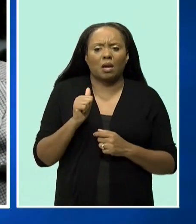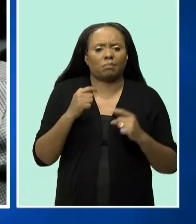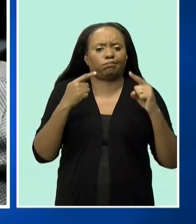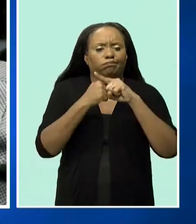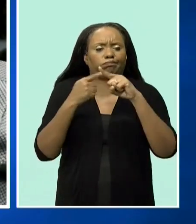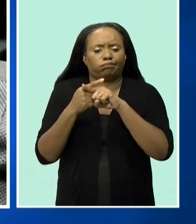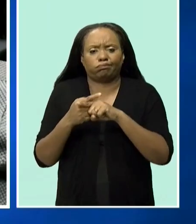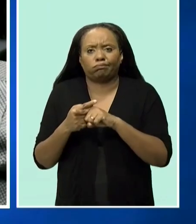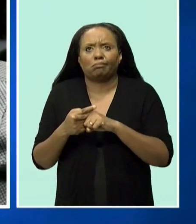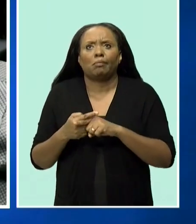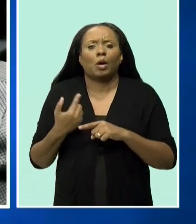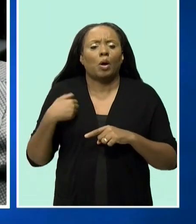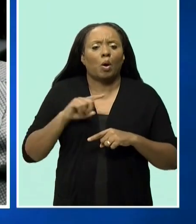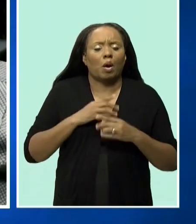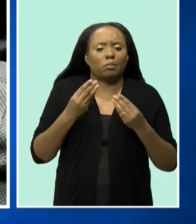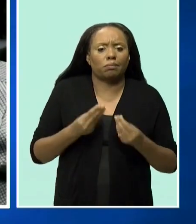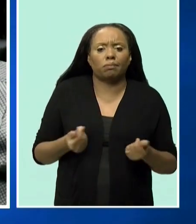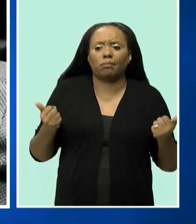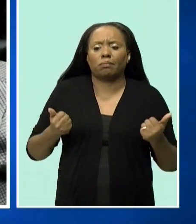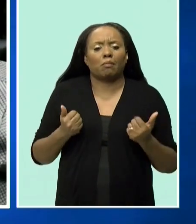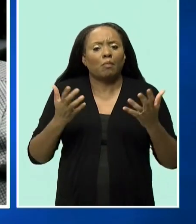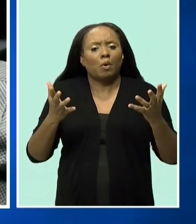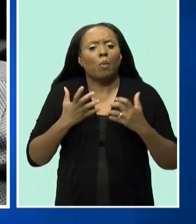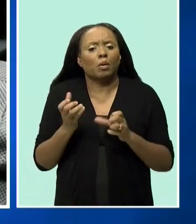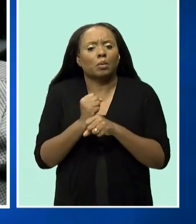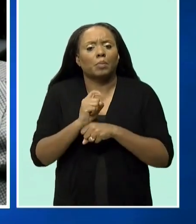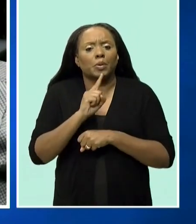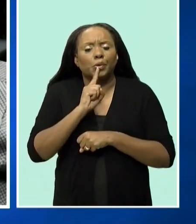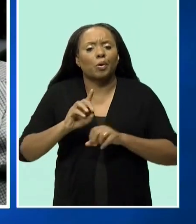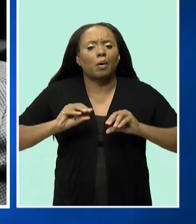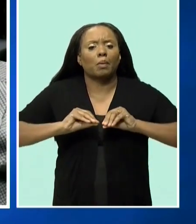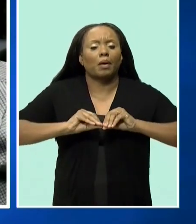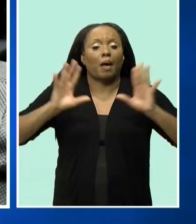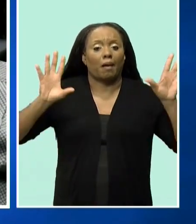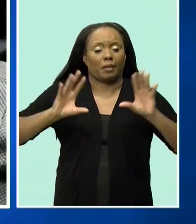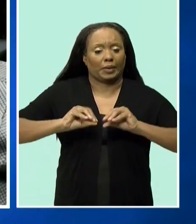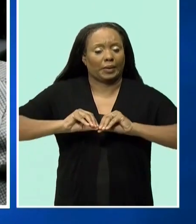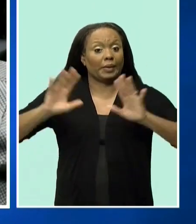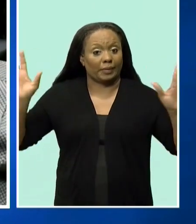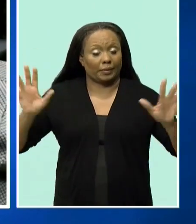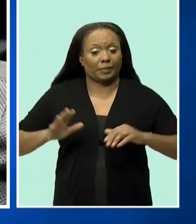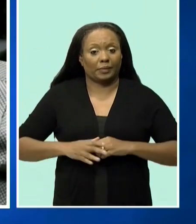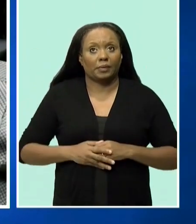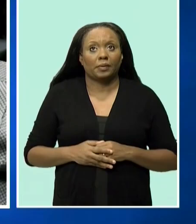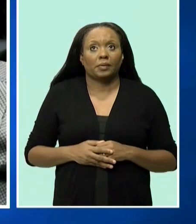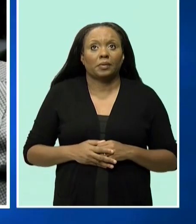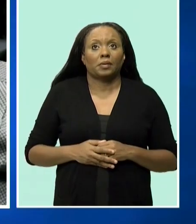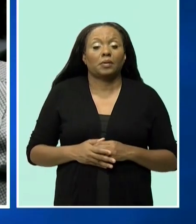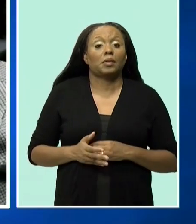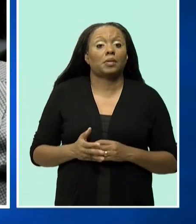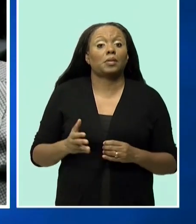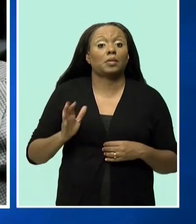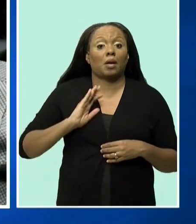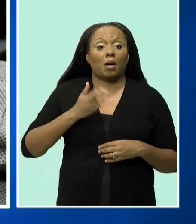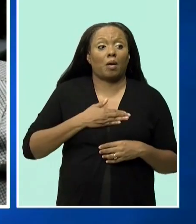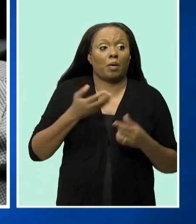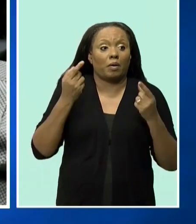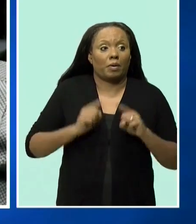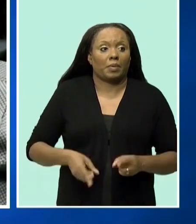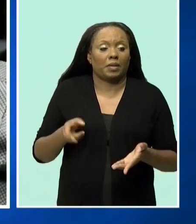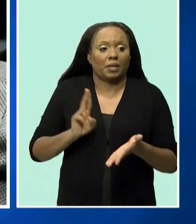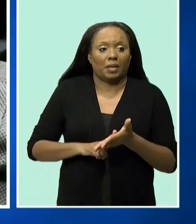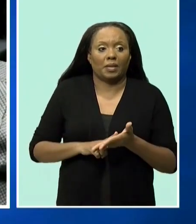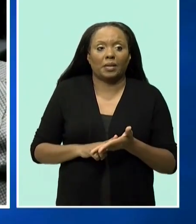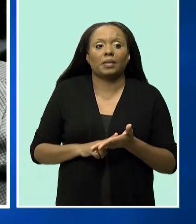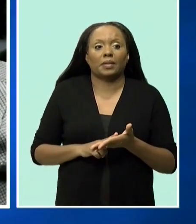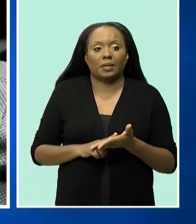points. Clarity has always prevailed. So I see our post-Cotonou agreement as no different, and for this reason,